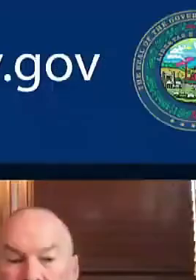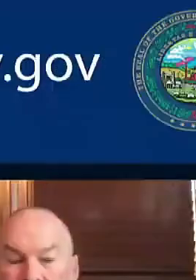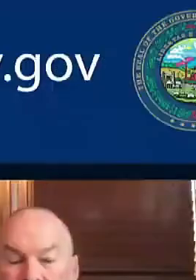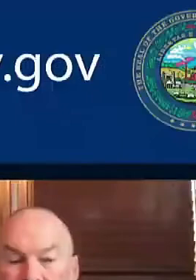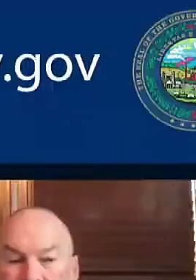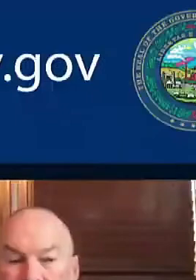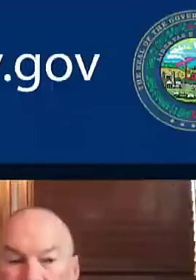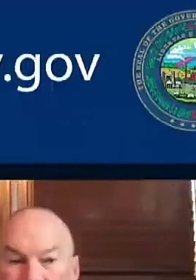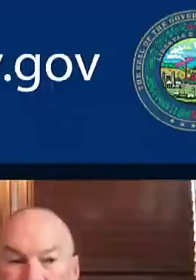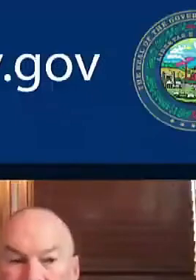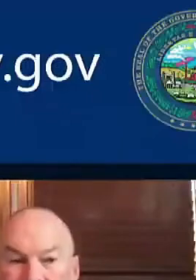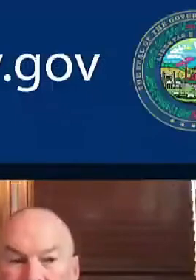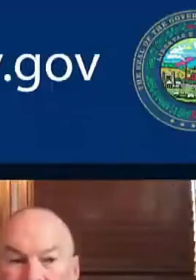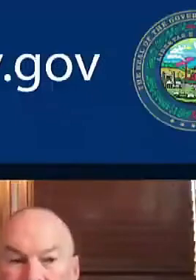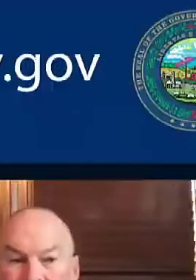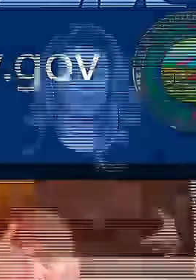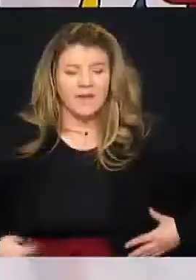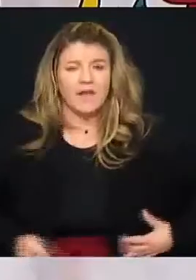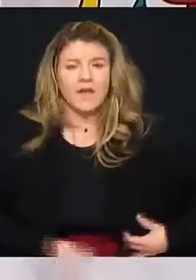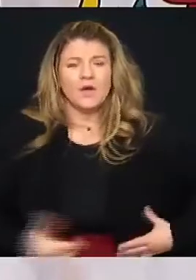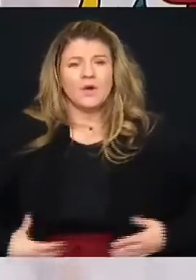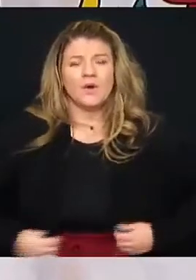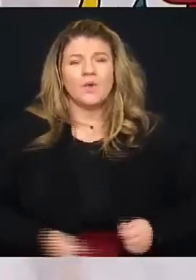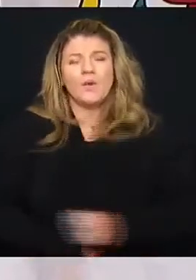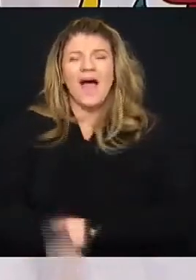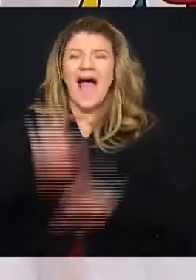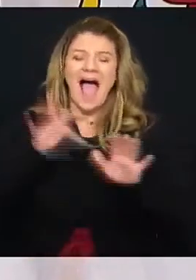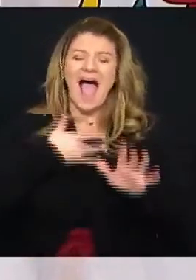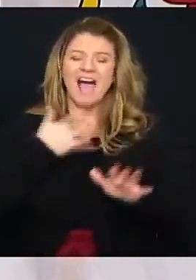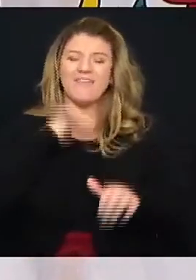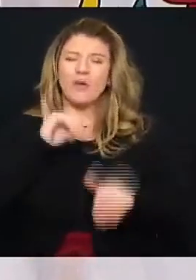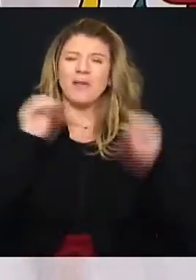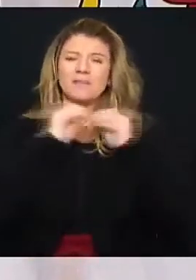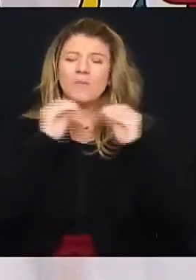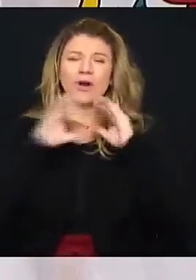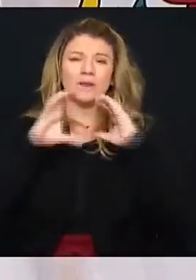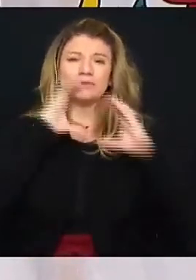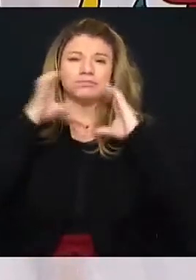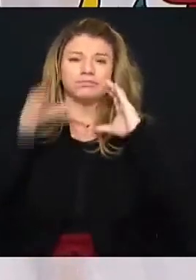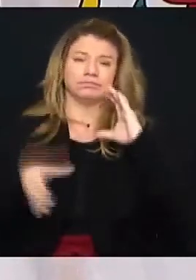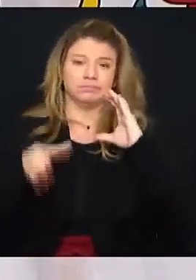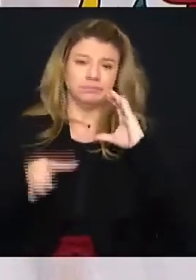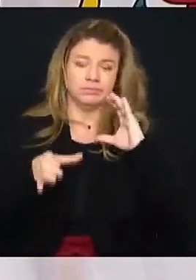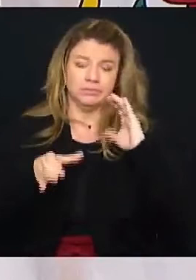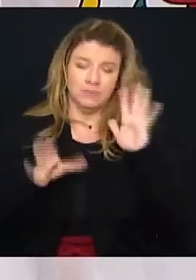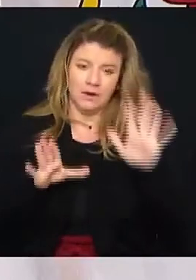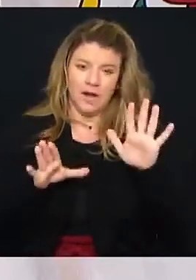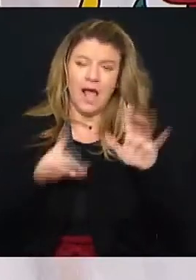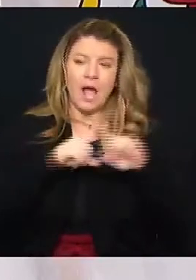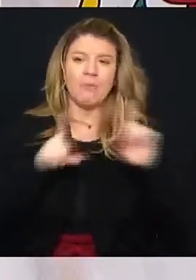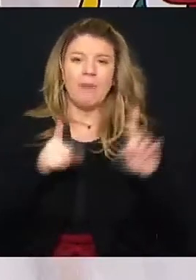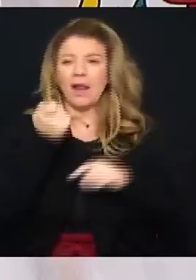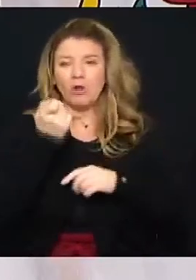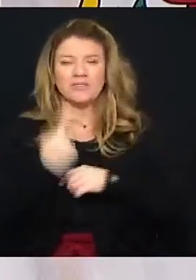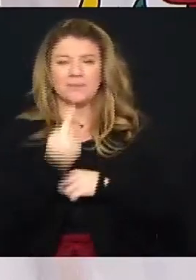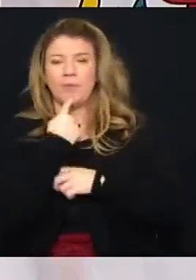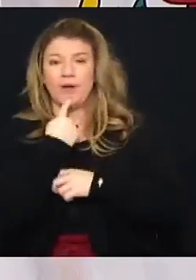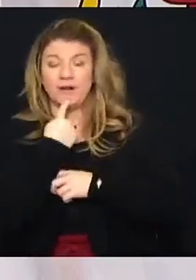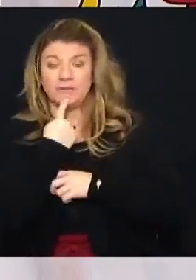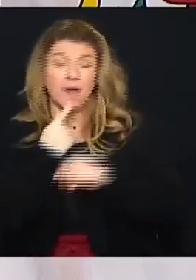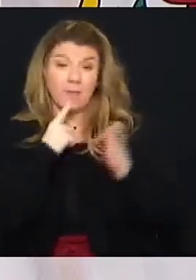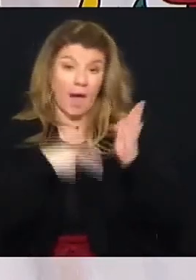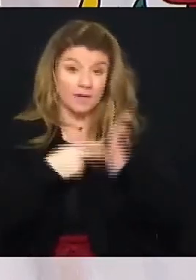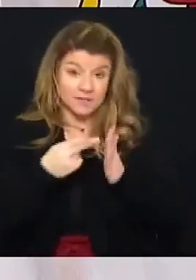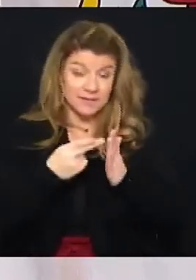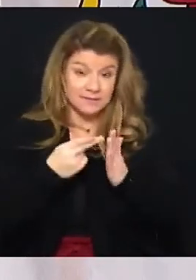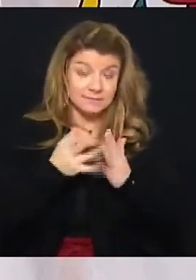Well, Stephen, I think it's more of just miscommunication maybe than anything, but it's a little disappointing to tell you the honest